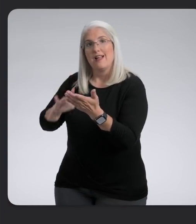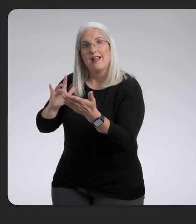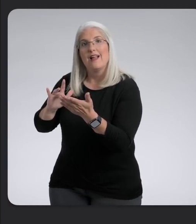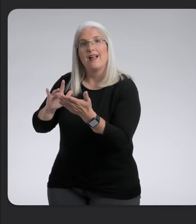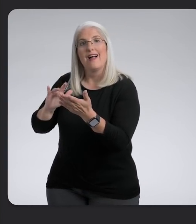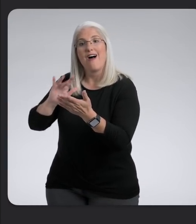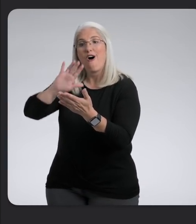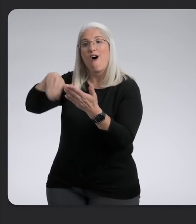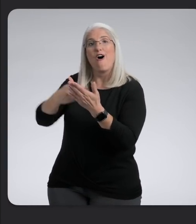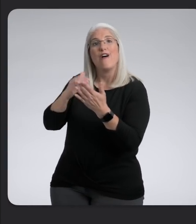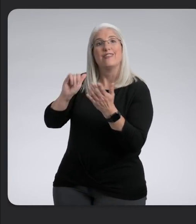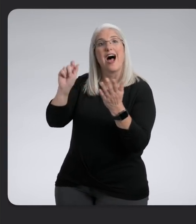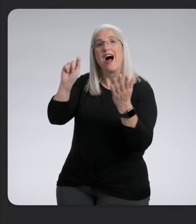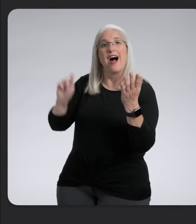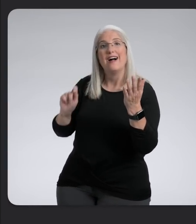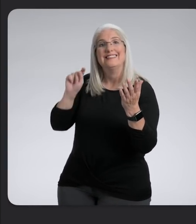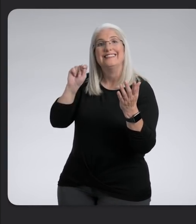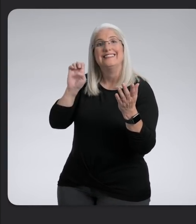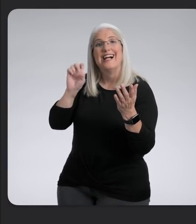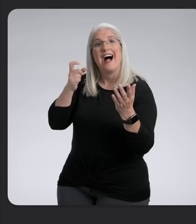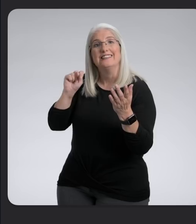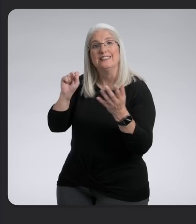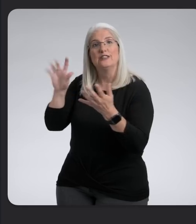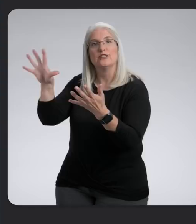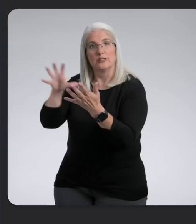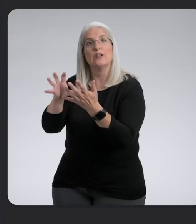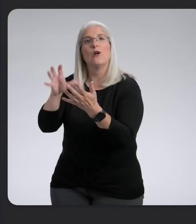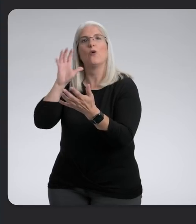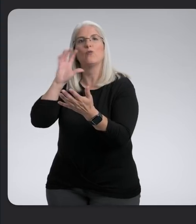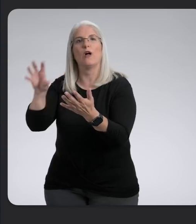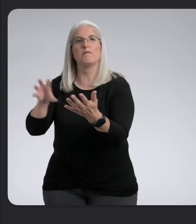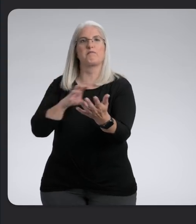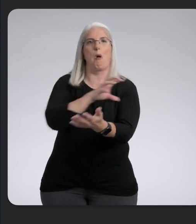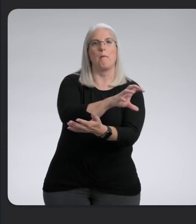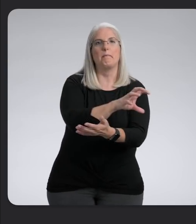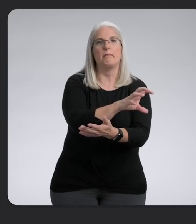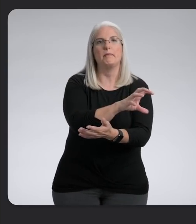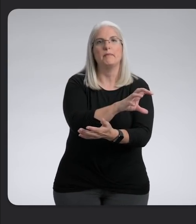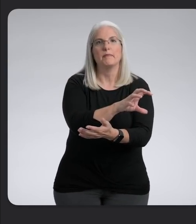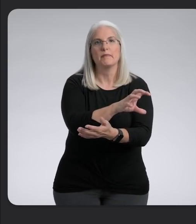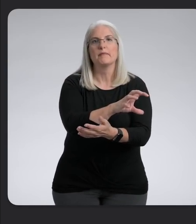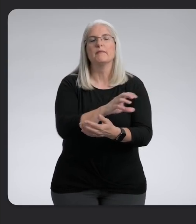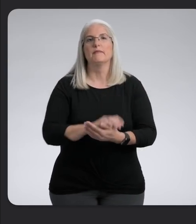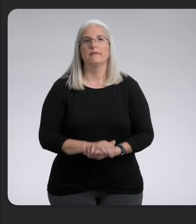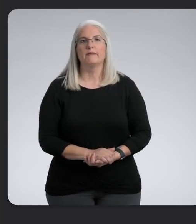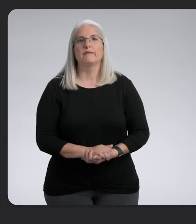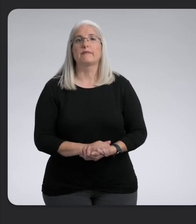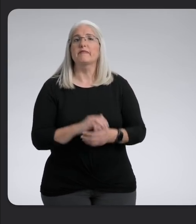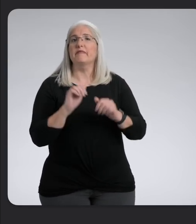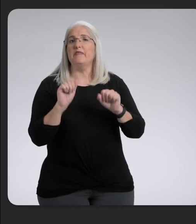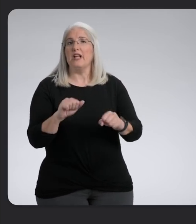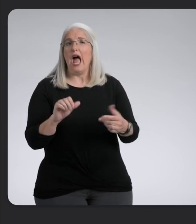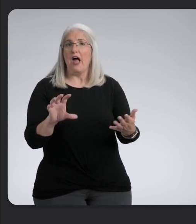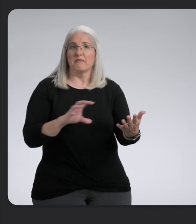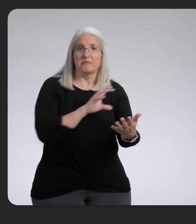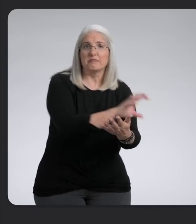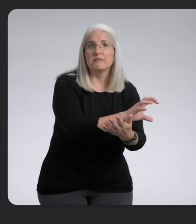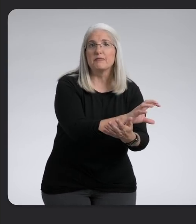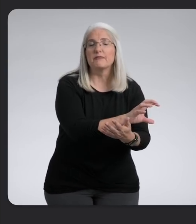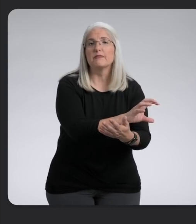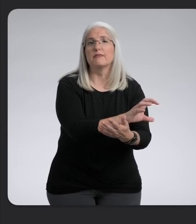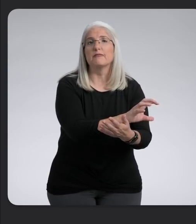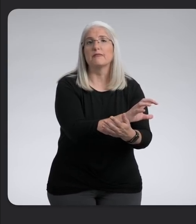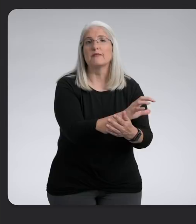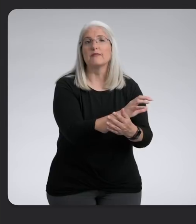When I tap it, the text just jumps right out. I can use my normal text selection gestures, just drag and